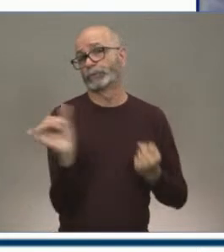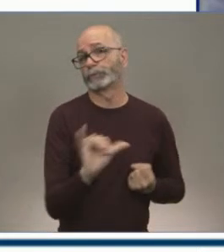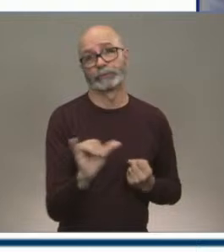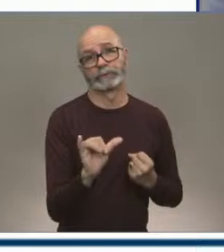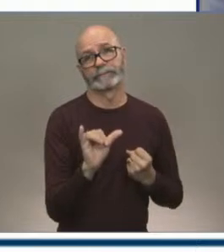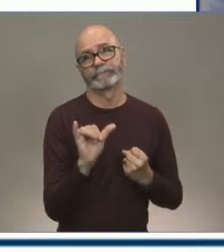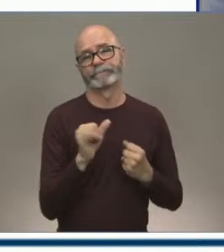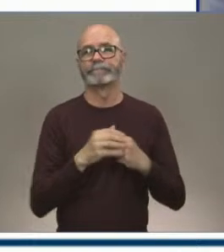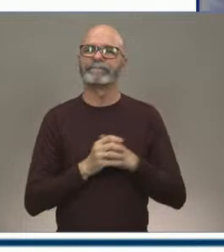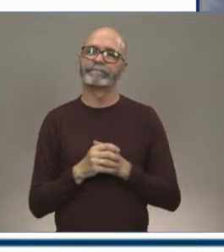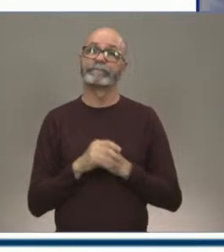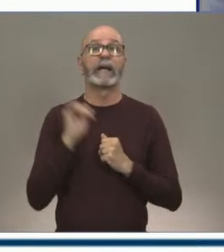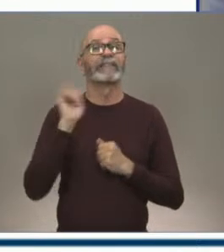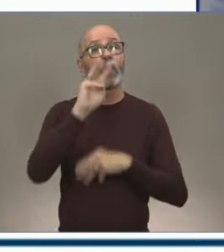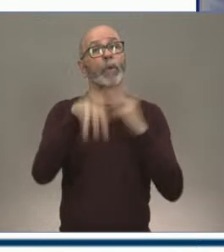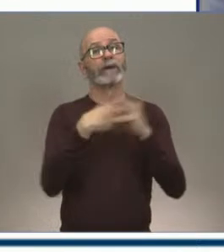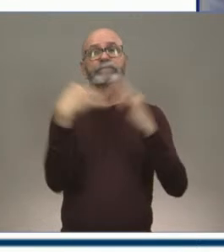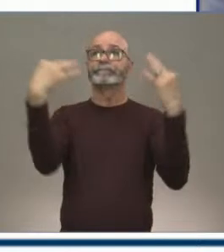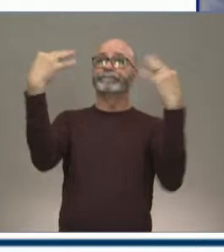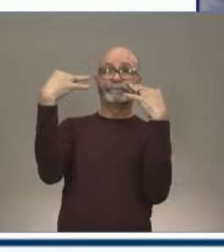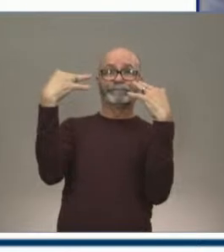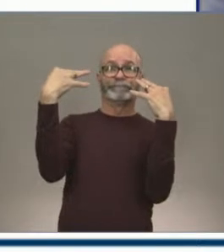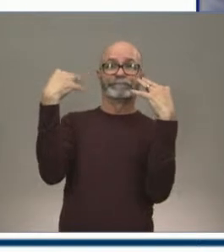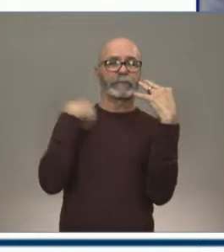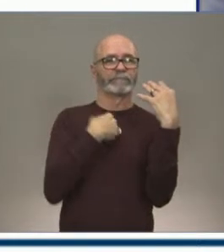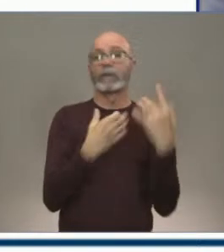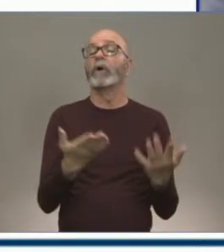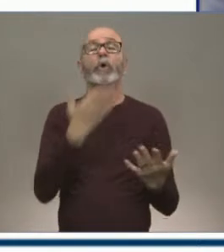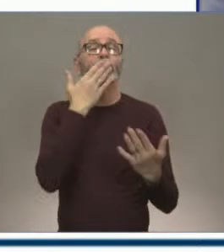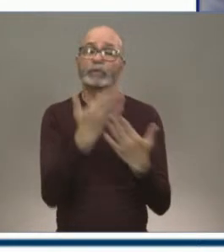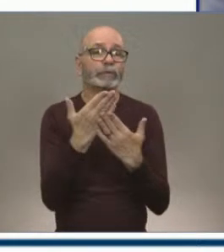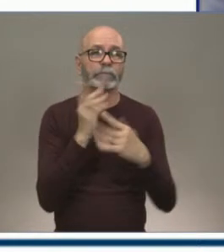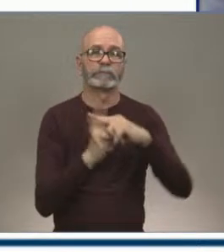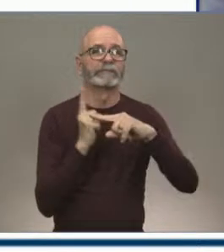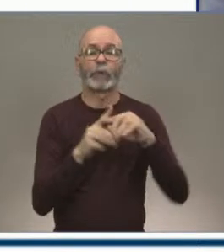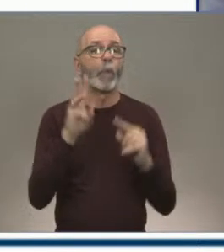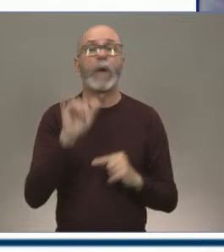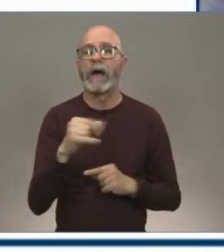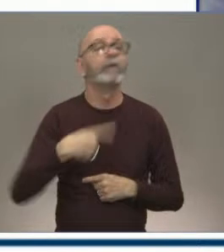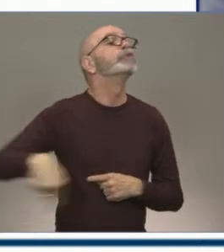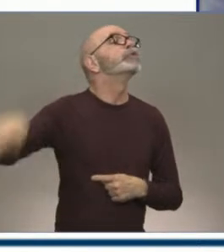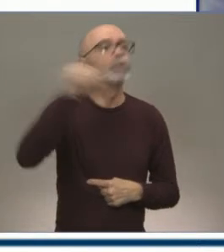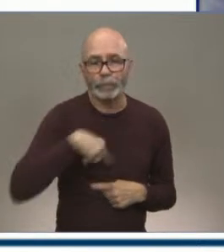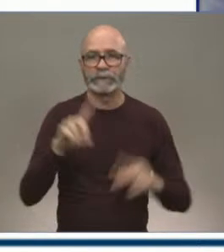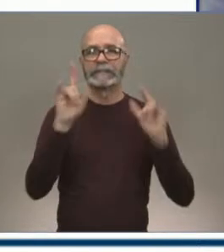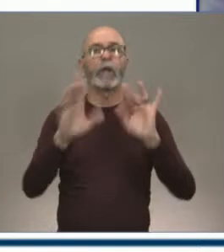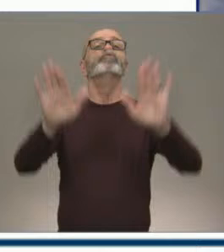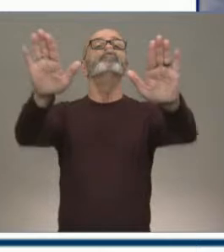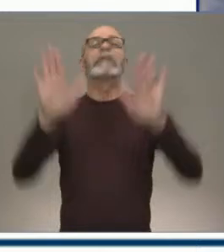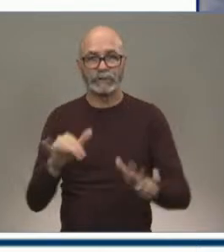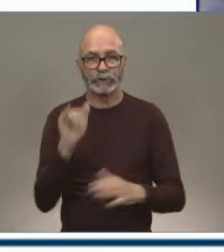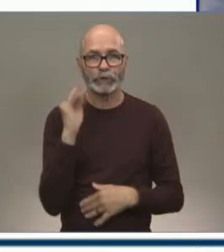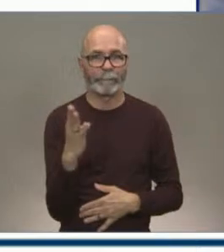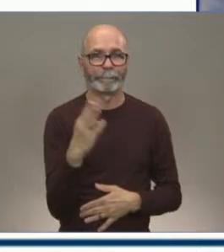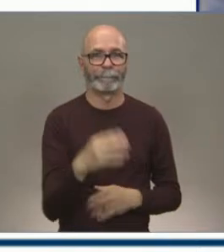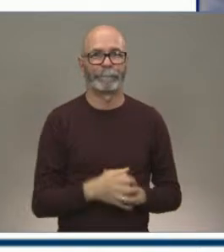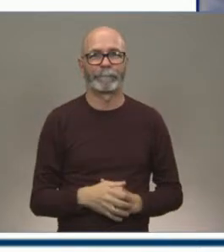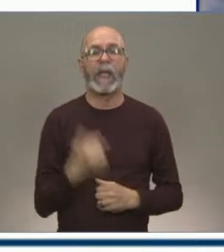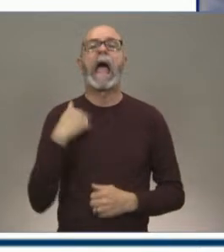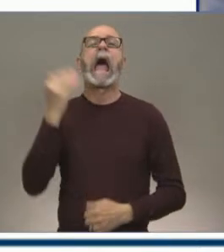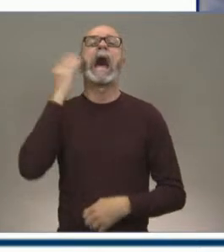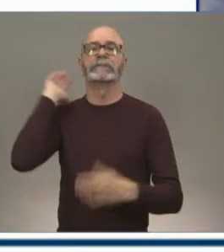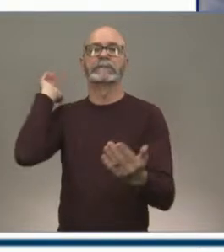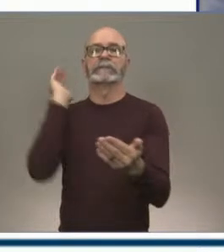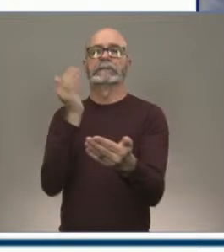way. You've done an outstanding job, and I know we're getting close to the finish line,